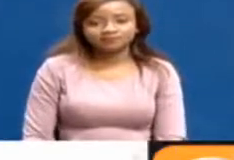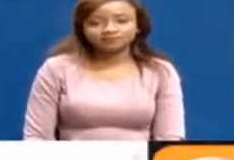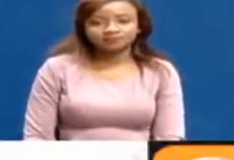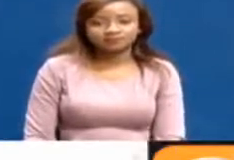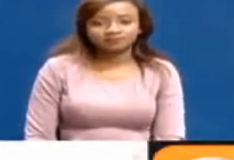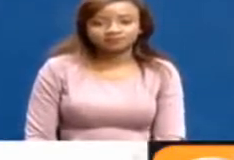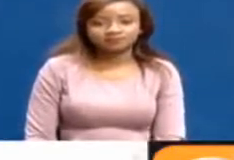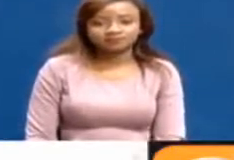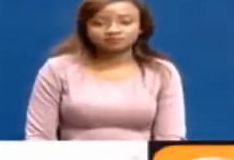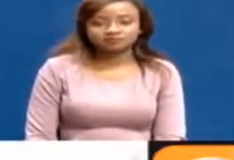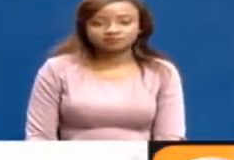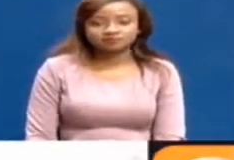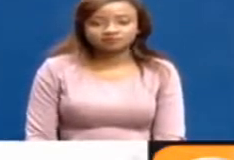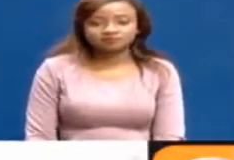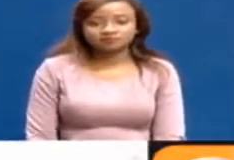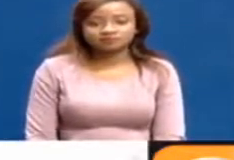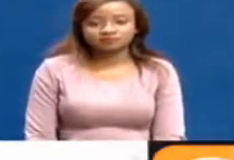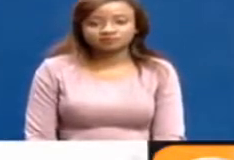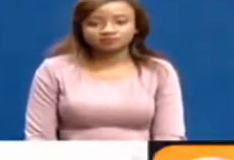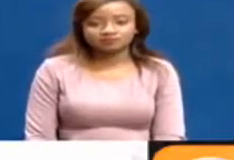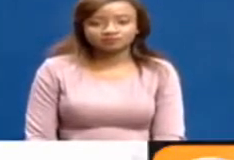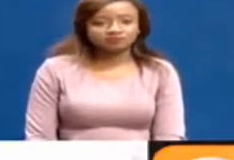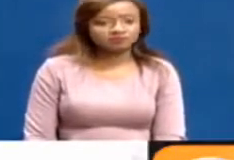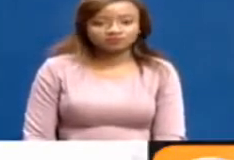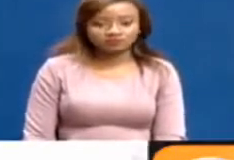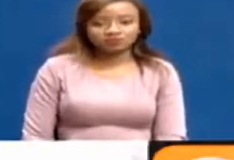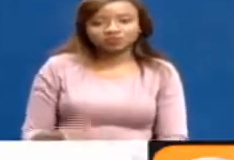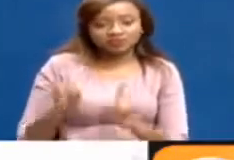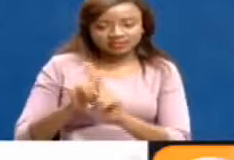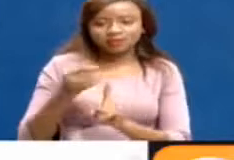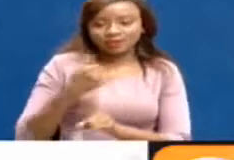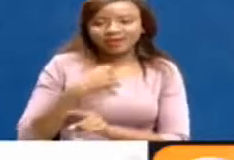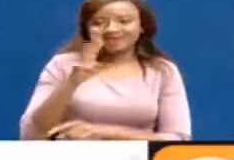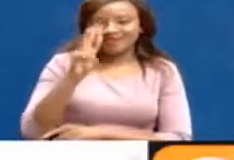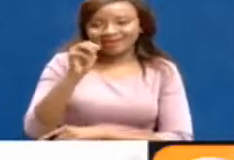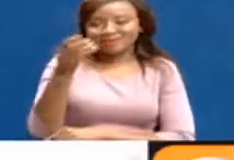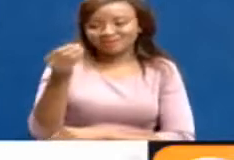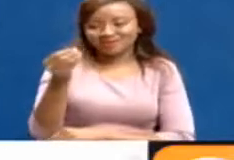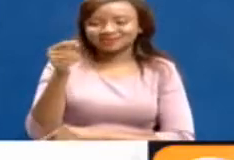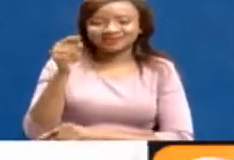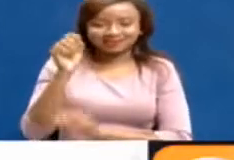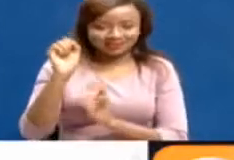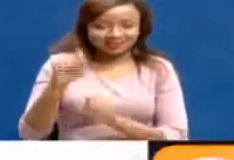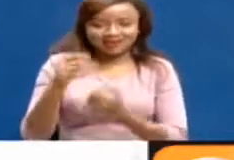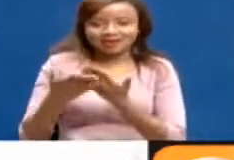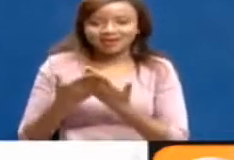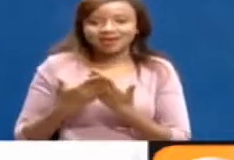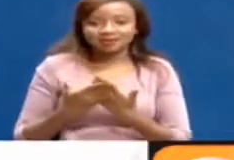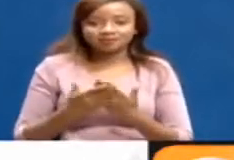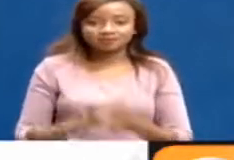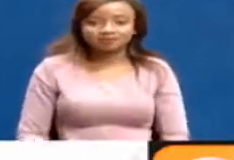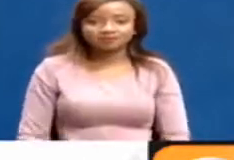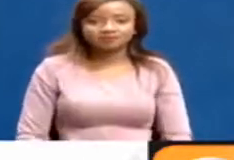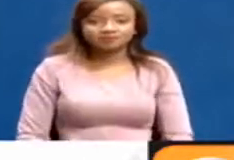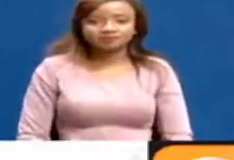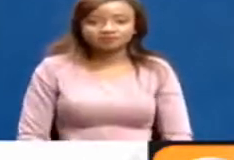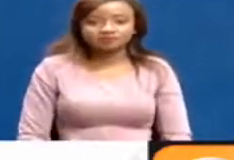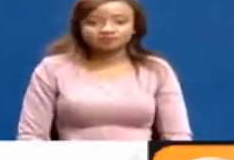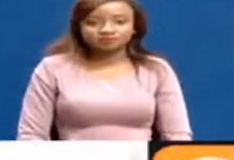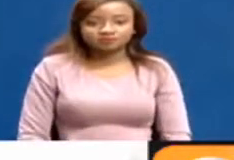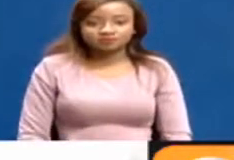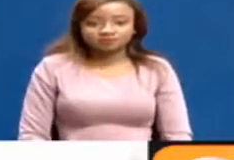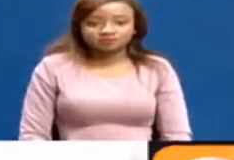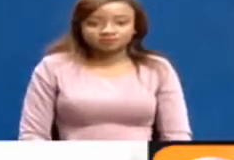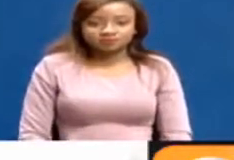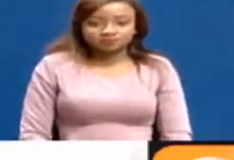in the world, Jeff. We have M-Pesa, so it's a blessing in disguise. It actually can be done. And so those are the questions. And that is why we're working daily,